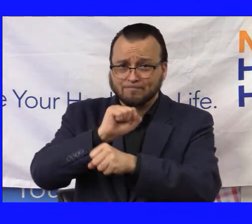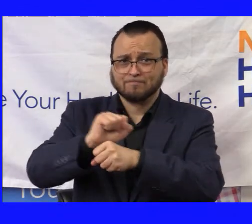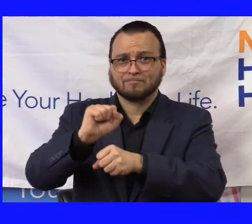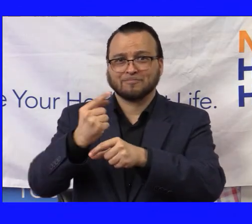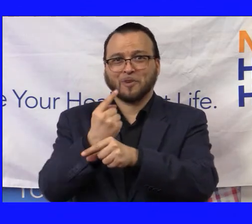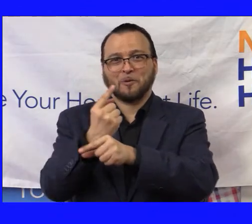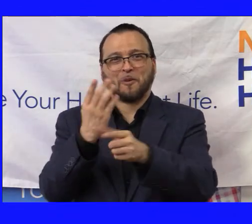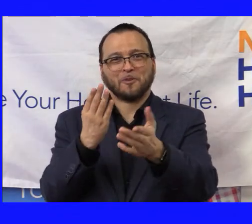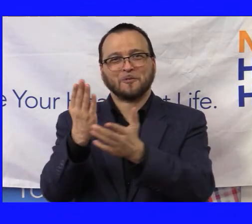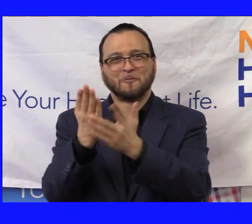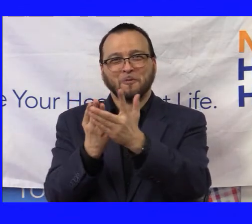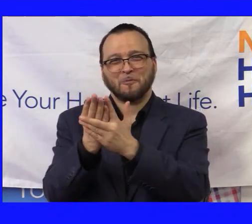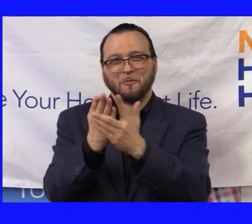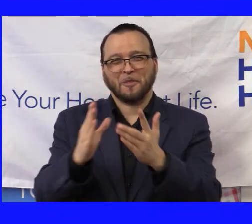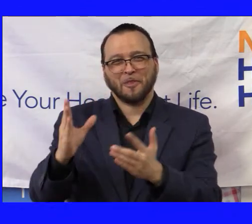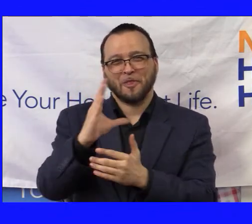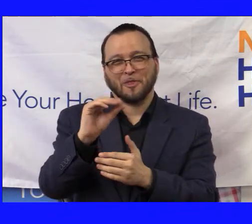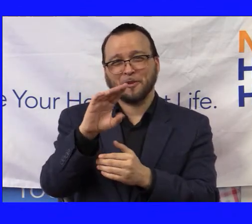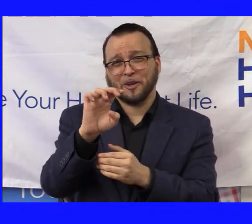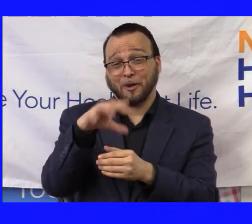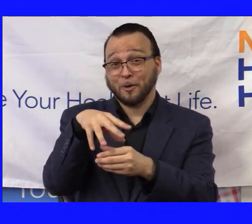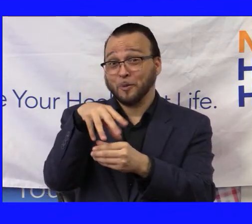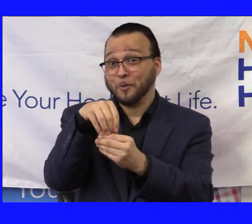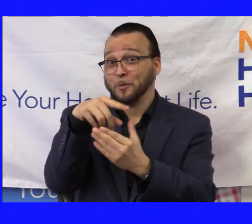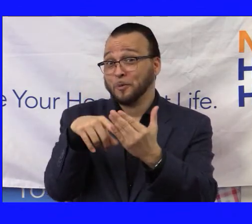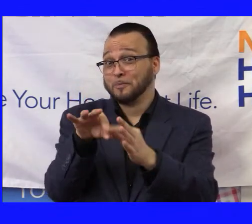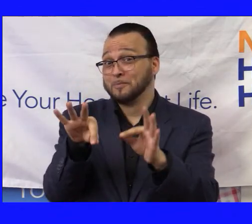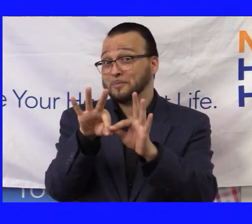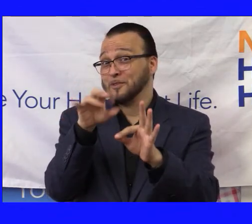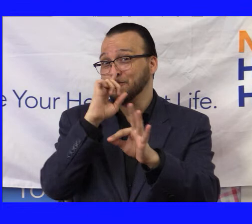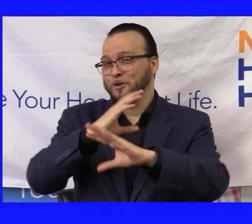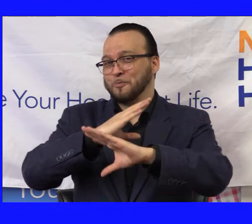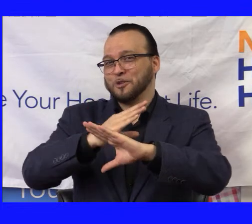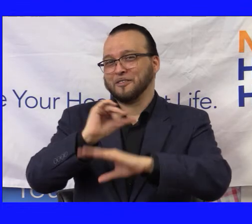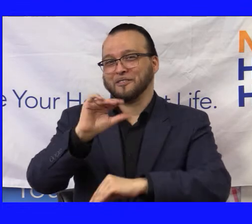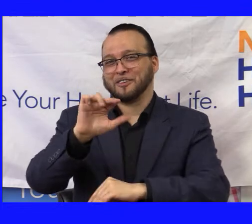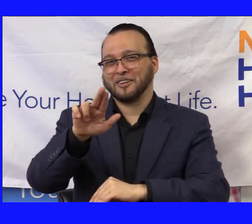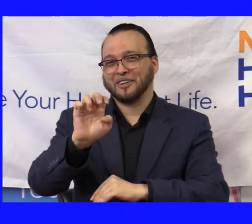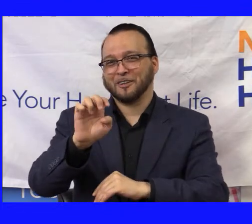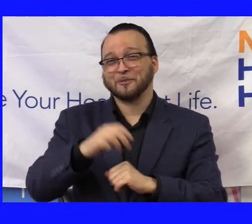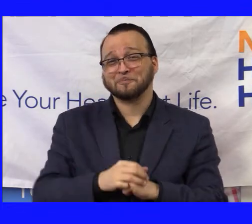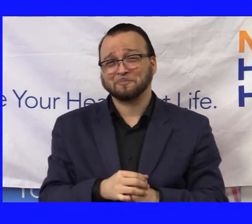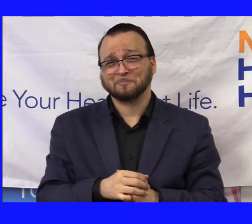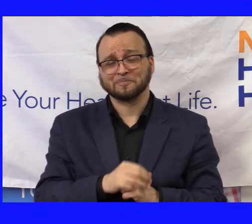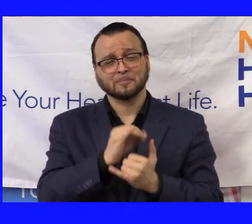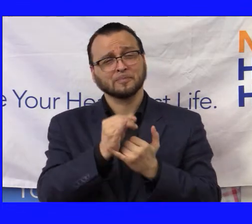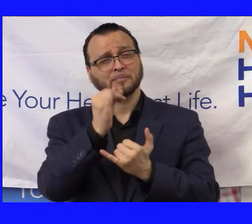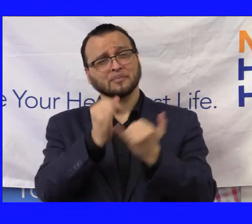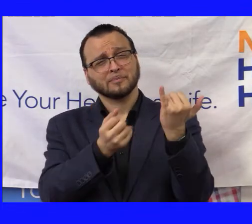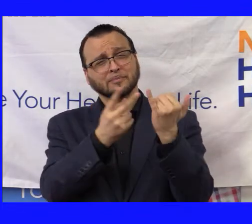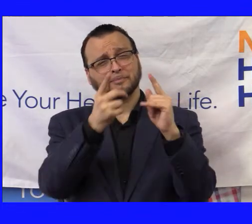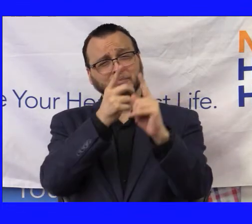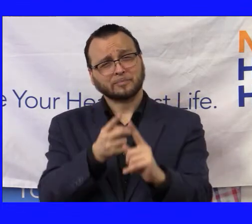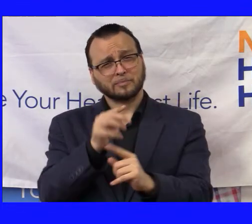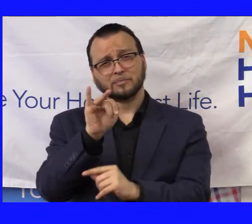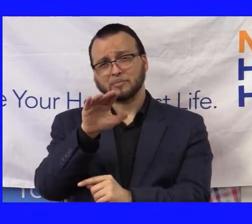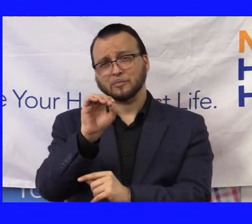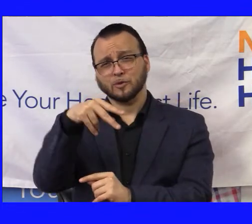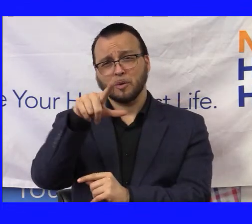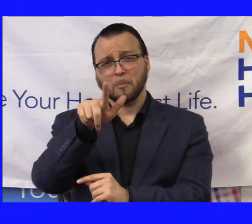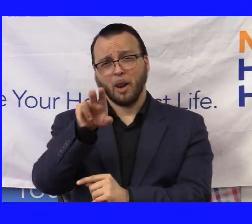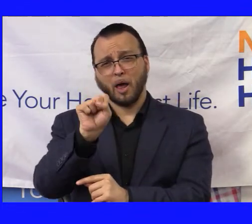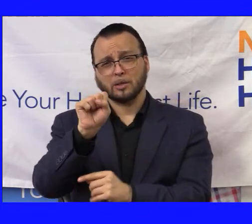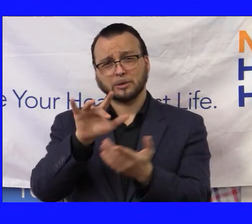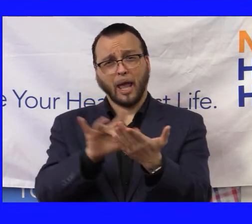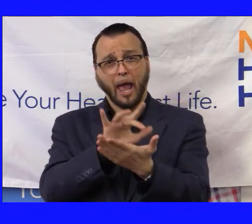through their care, including preventive care. Last couple of points, the MetroPlus app launch